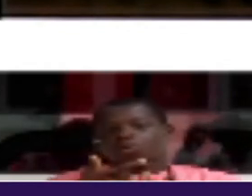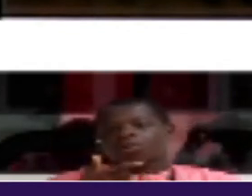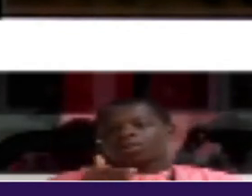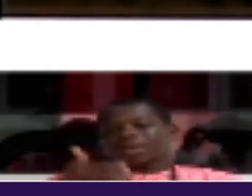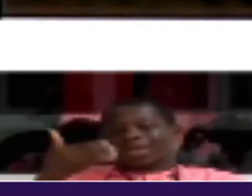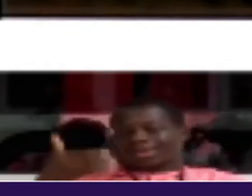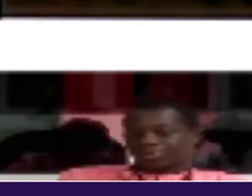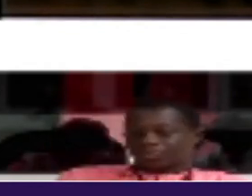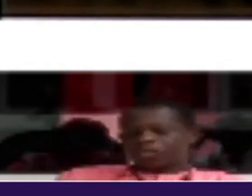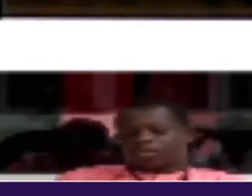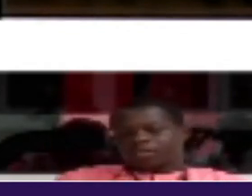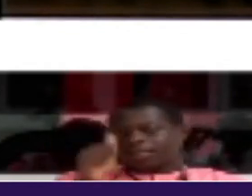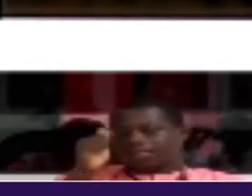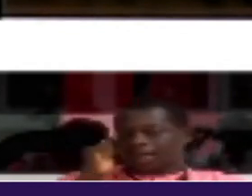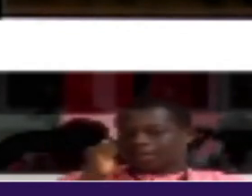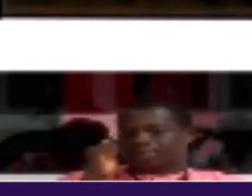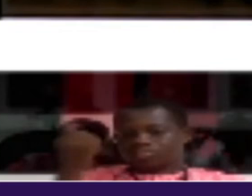Sorry, behind the pickup.